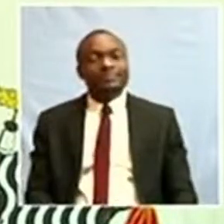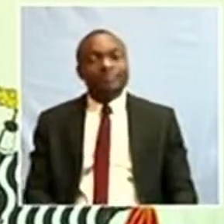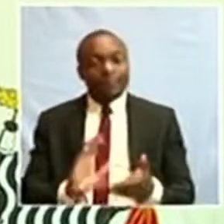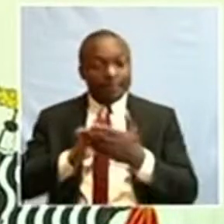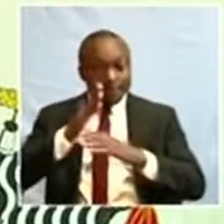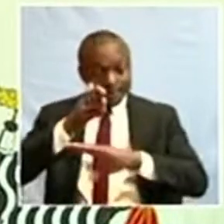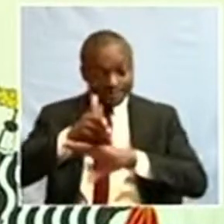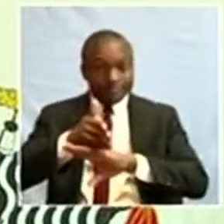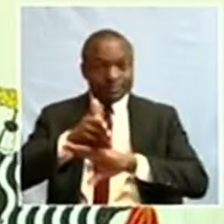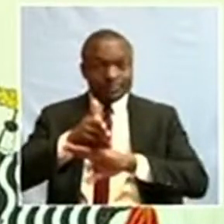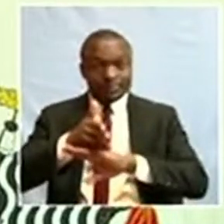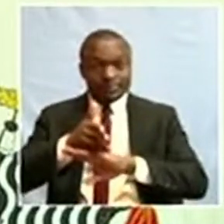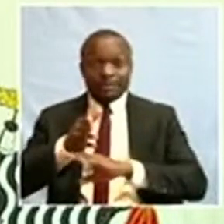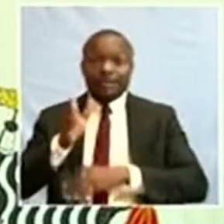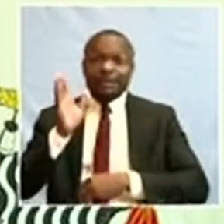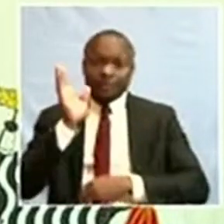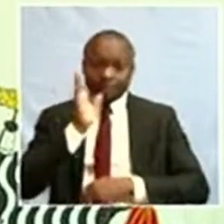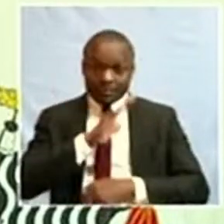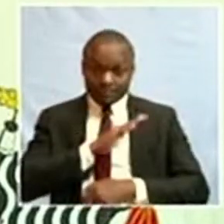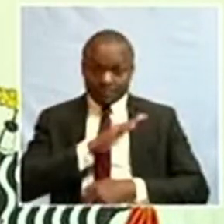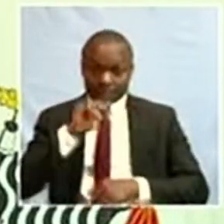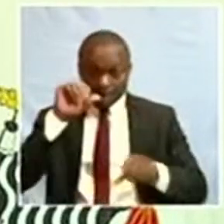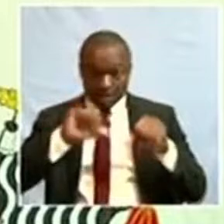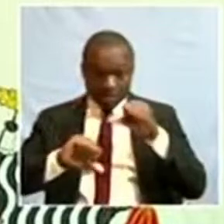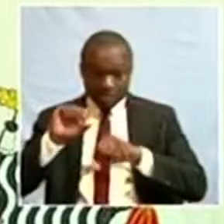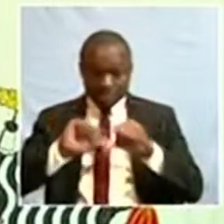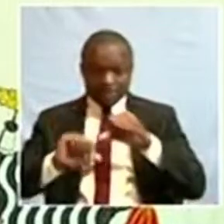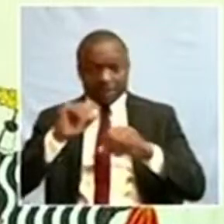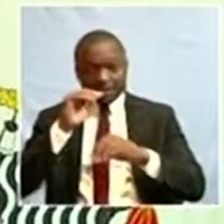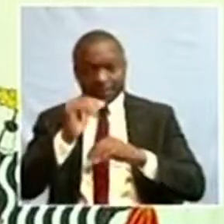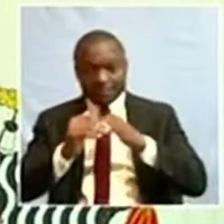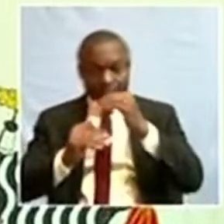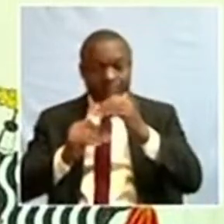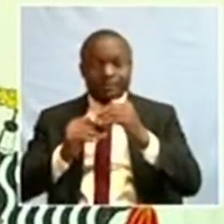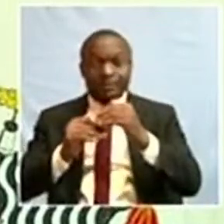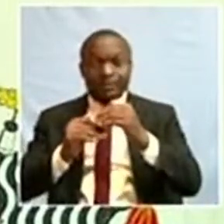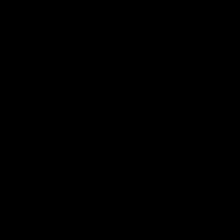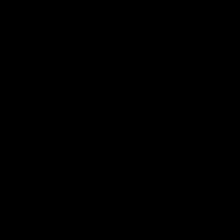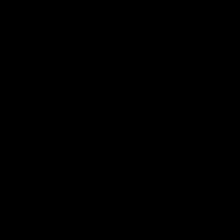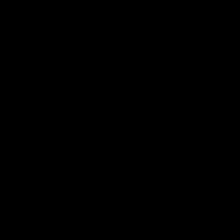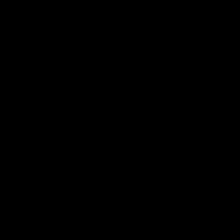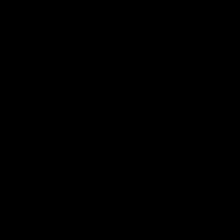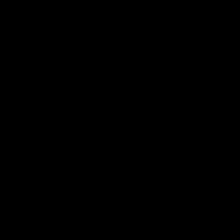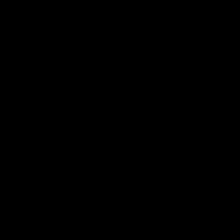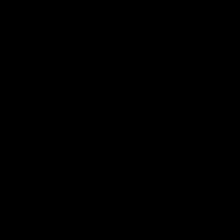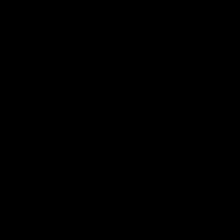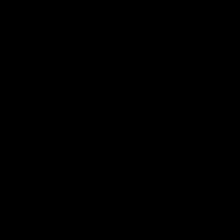after performing the audit procedures, we also document the conclusions.